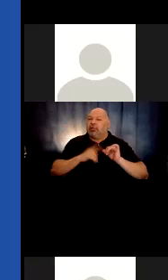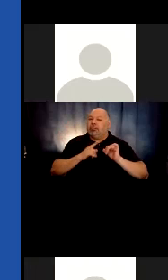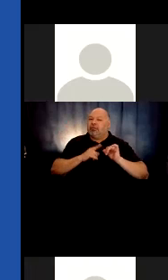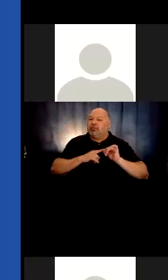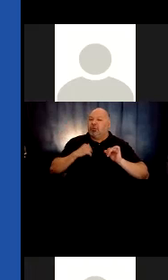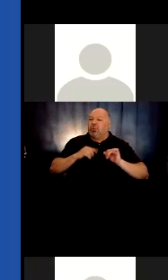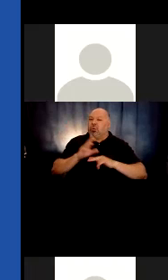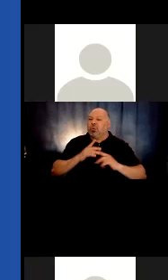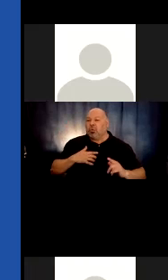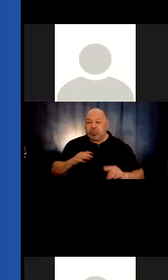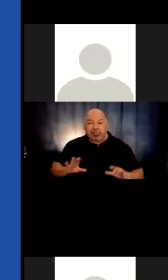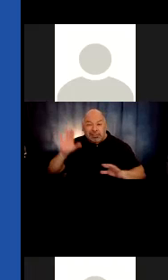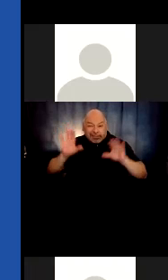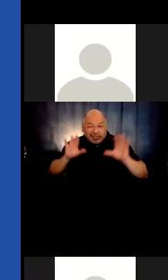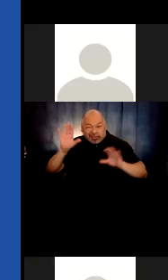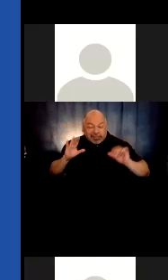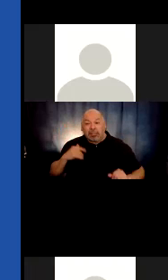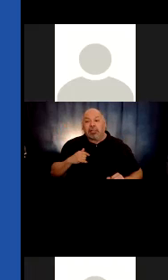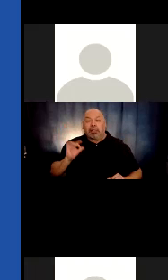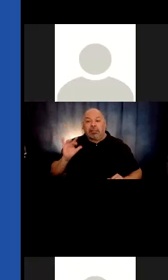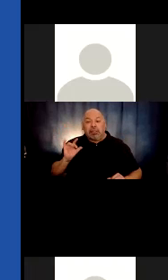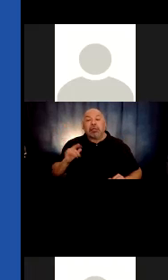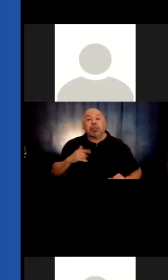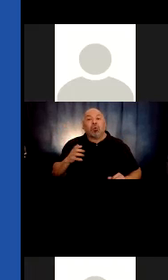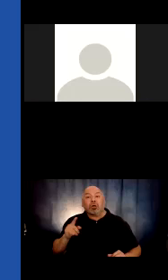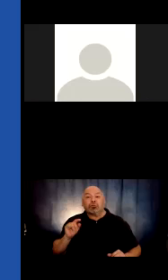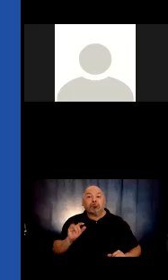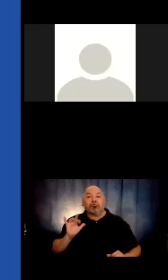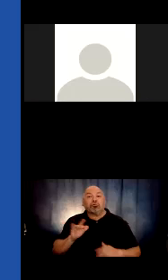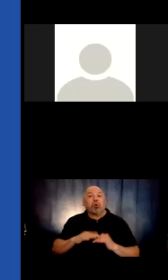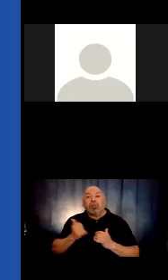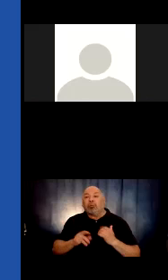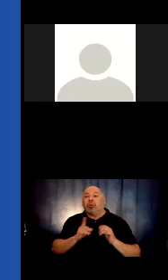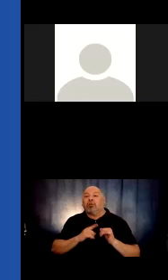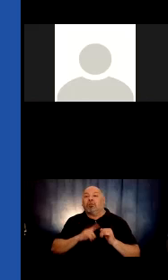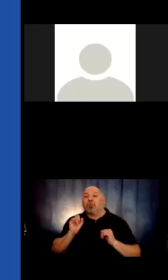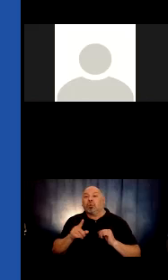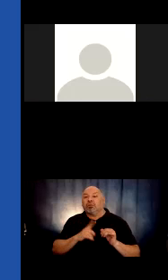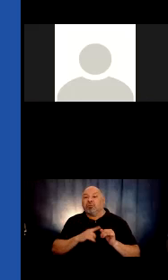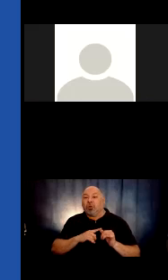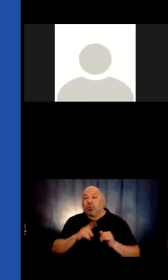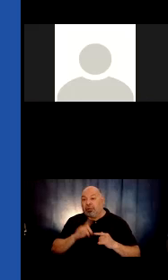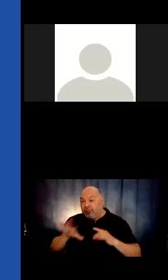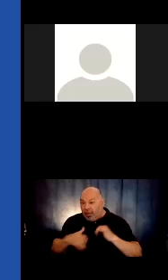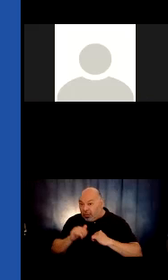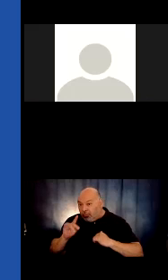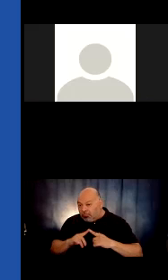the raise hand function, and I would love to call on everyone's first questions first. So if you have follow-up